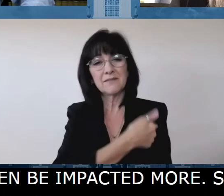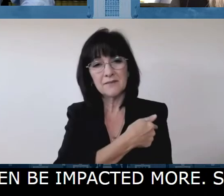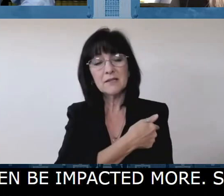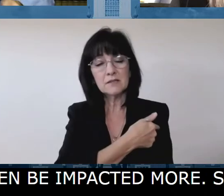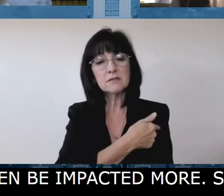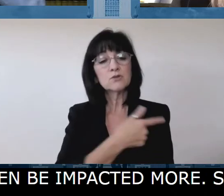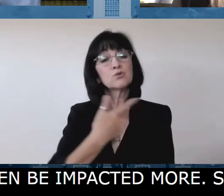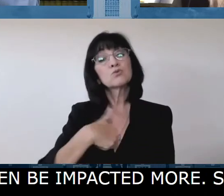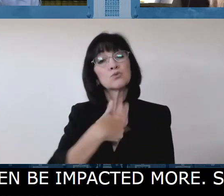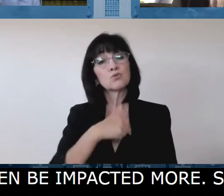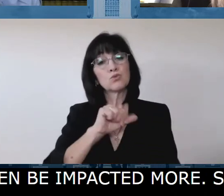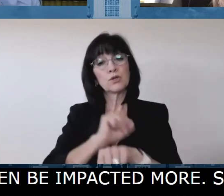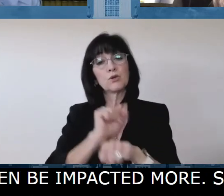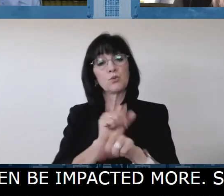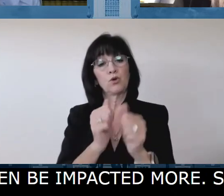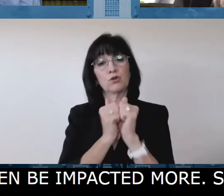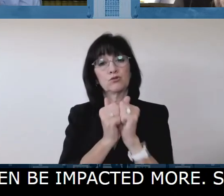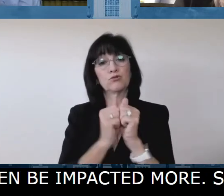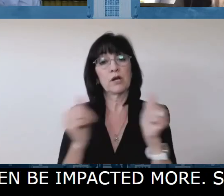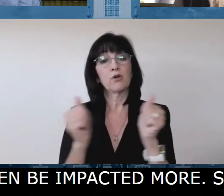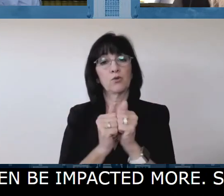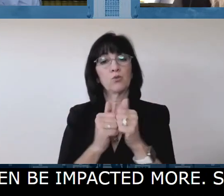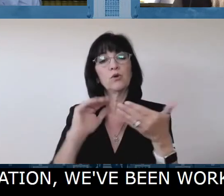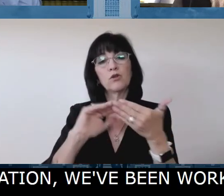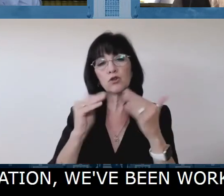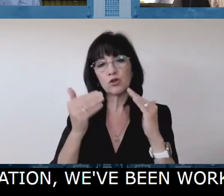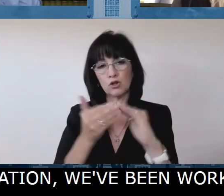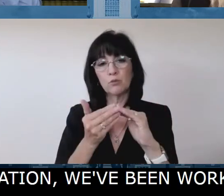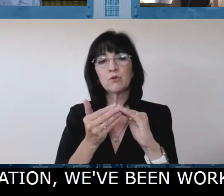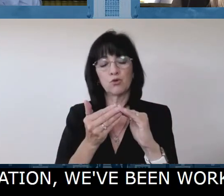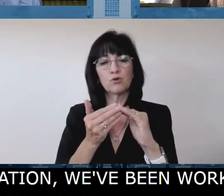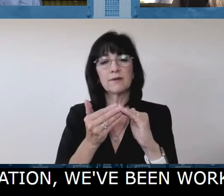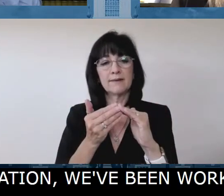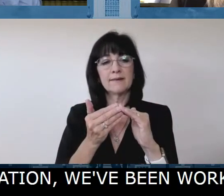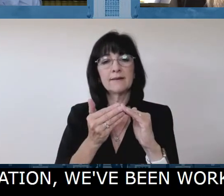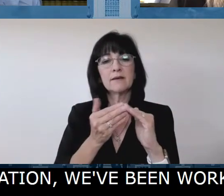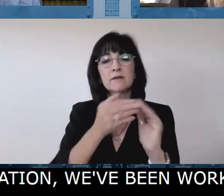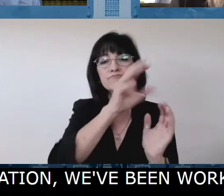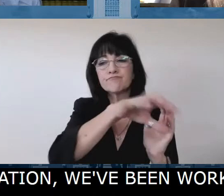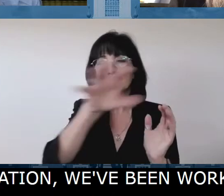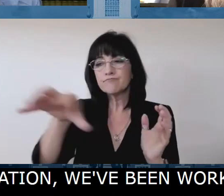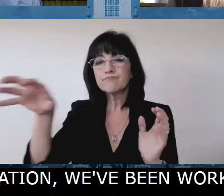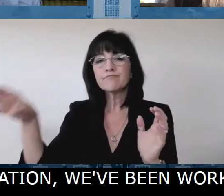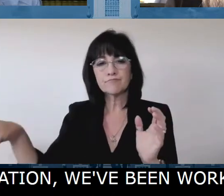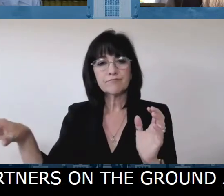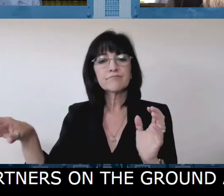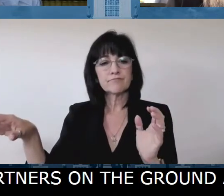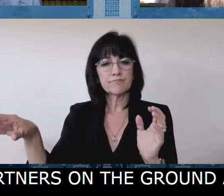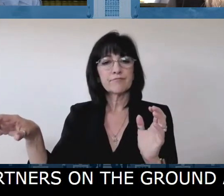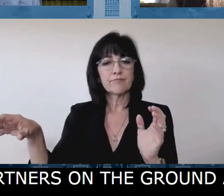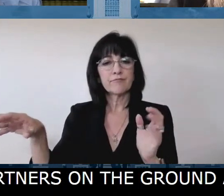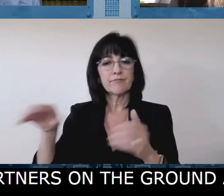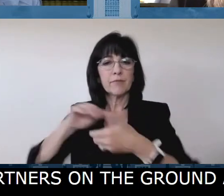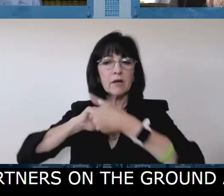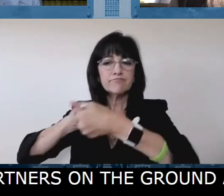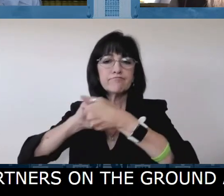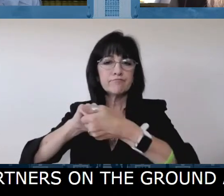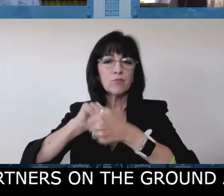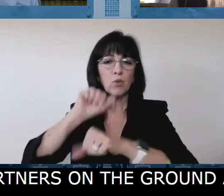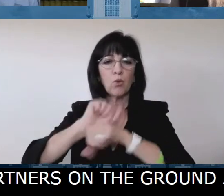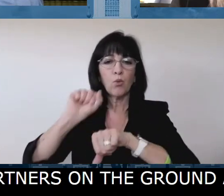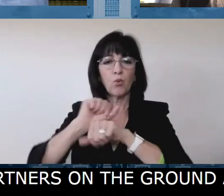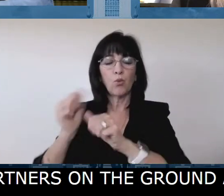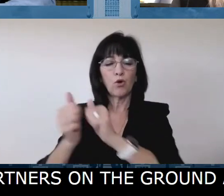with community partners on the ground, and we're going to continue to do that to ensure that the